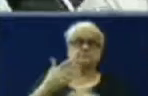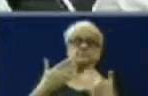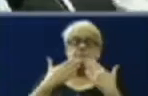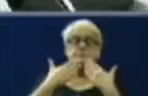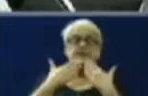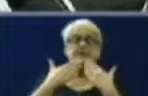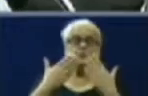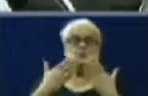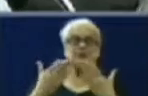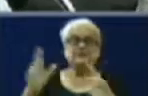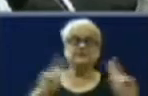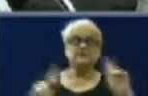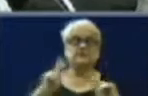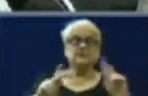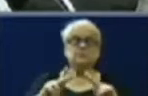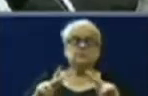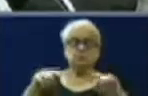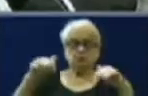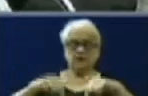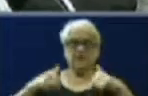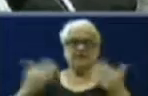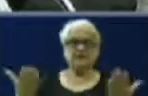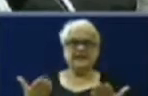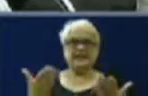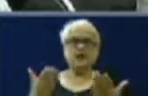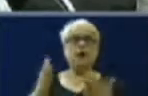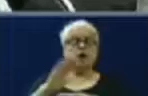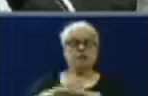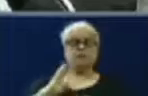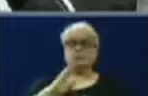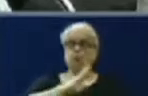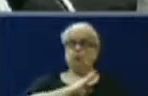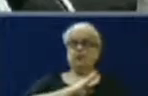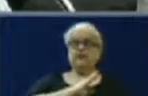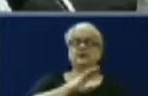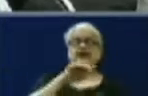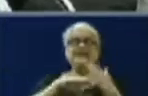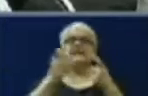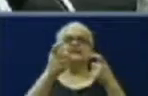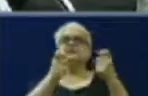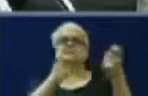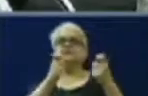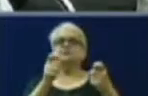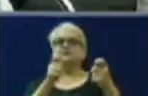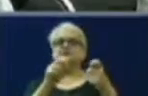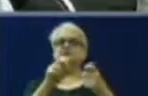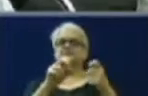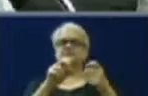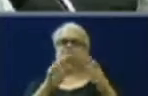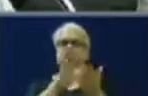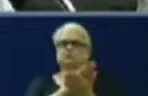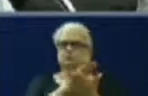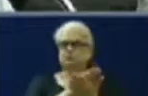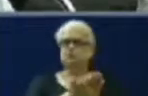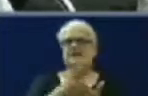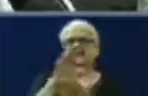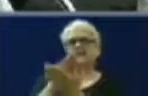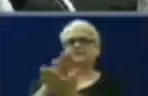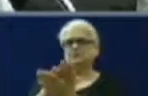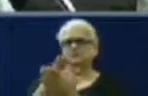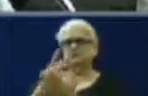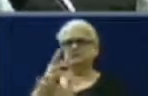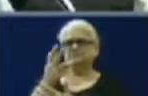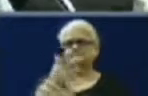the people who are here now, both on the board and in the administration and in the school. So let's buckle